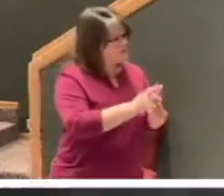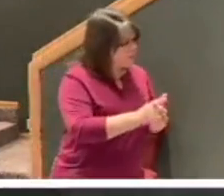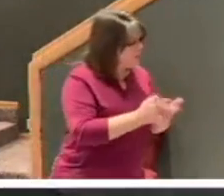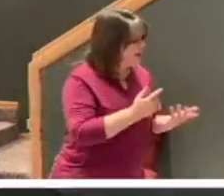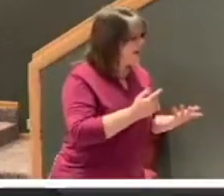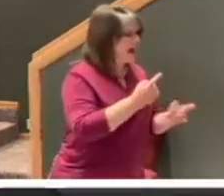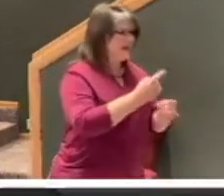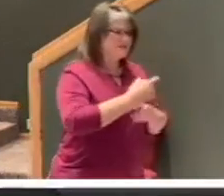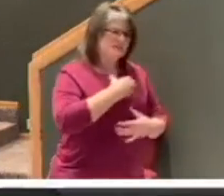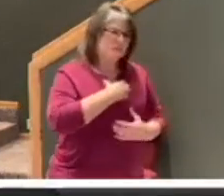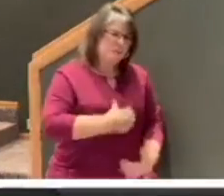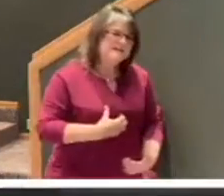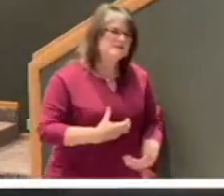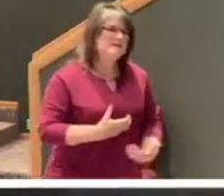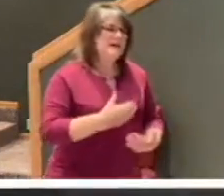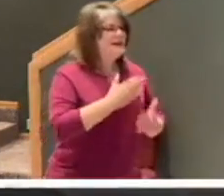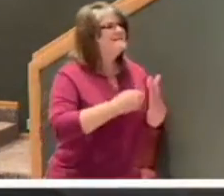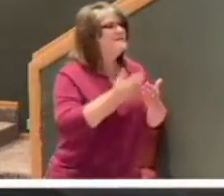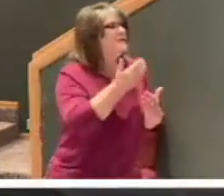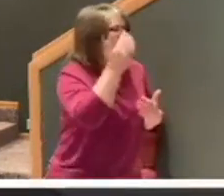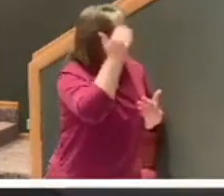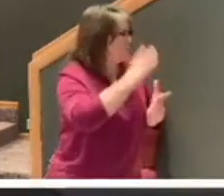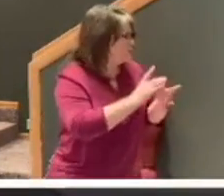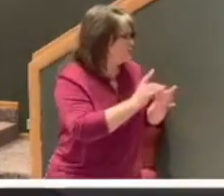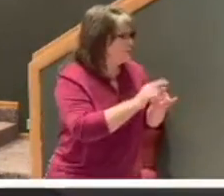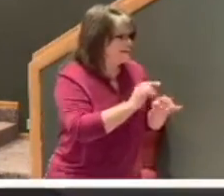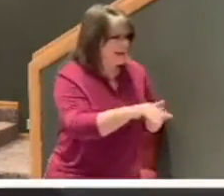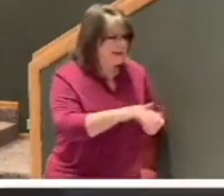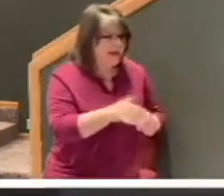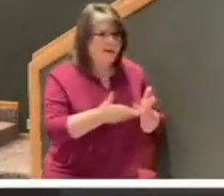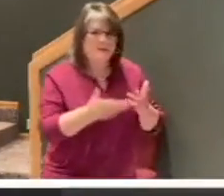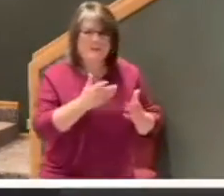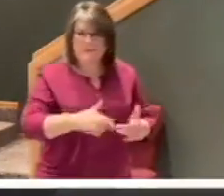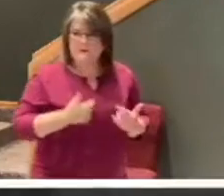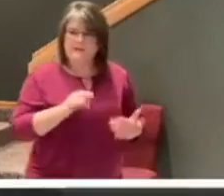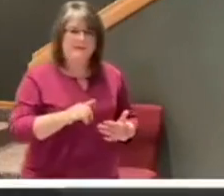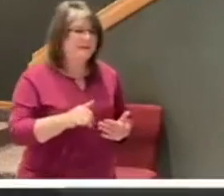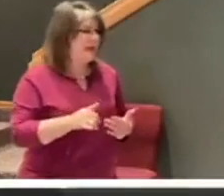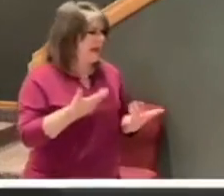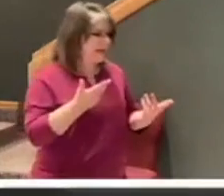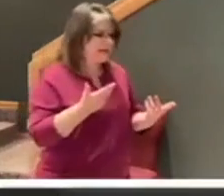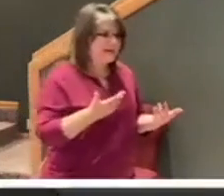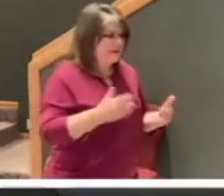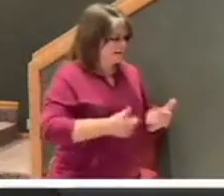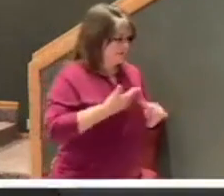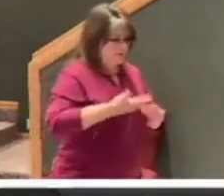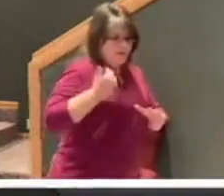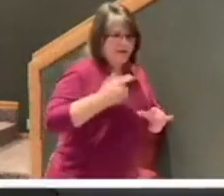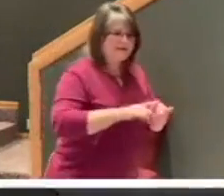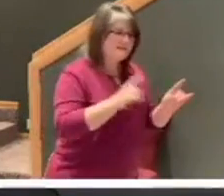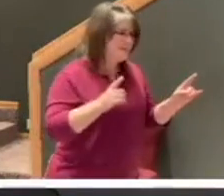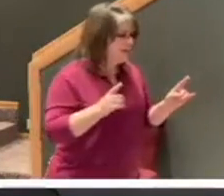I just wish, and some of you know stories like this. Maybe you're living it, have lived it, whatever. But I'm like,